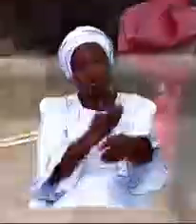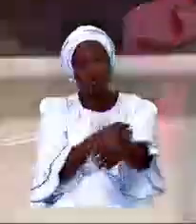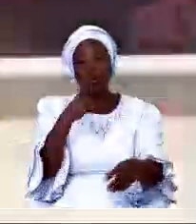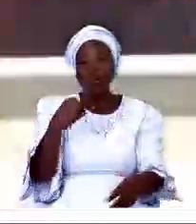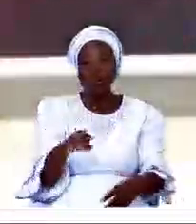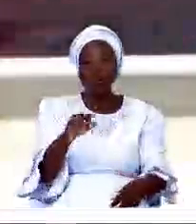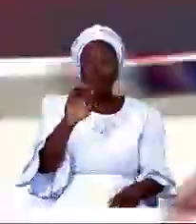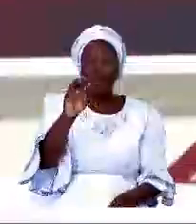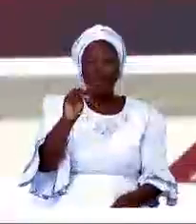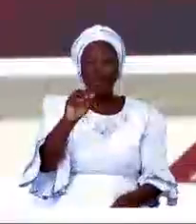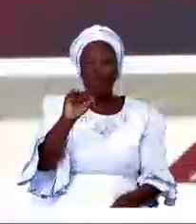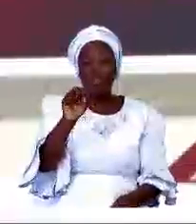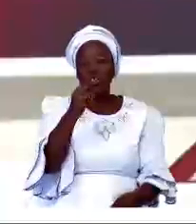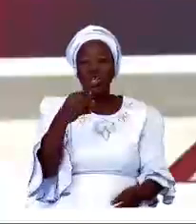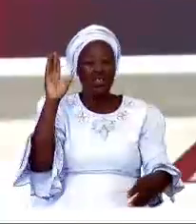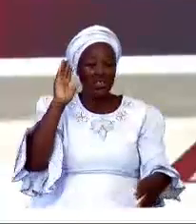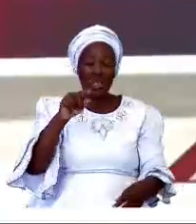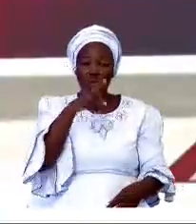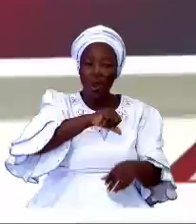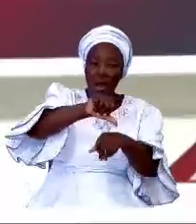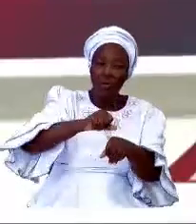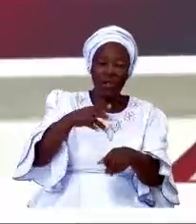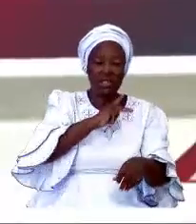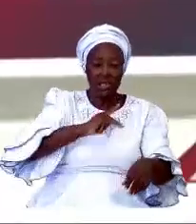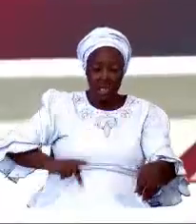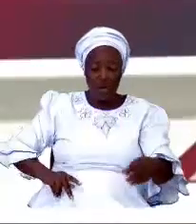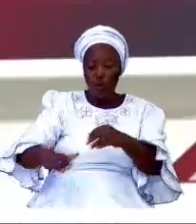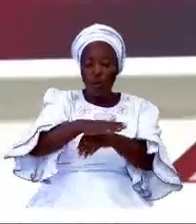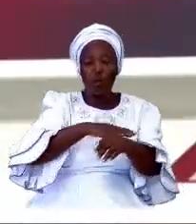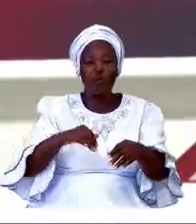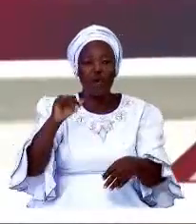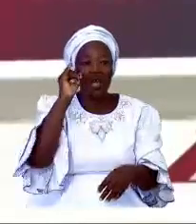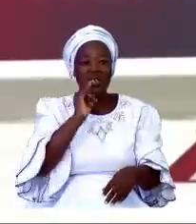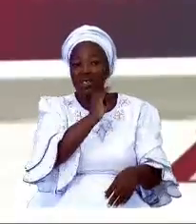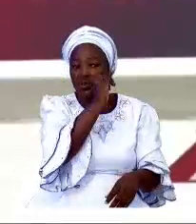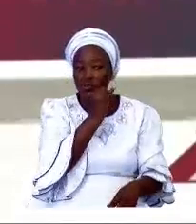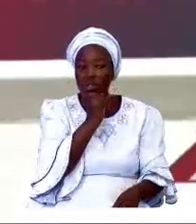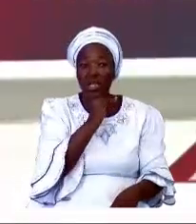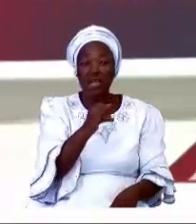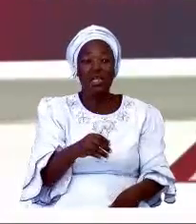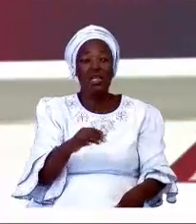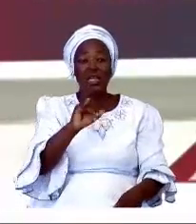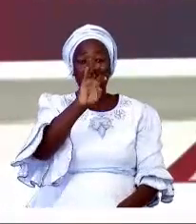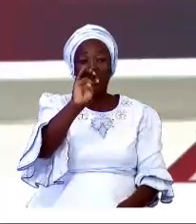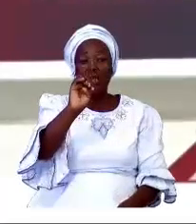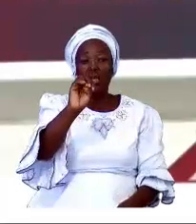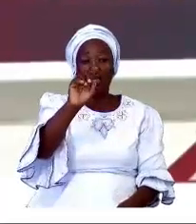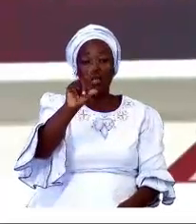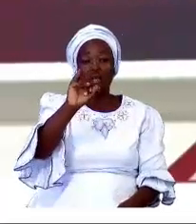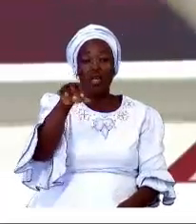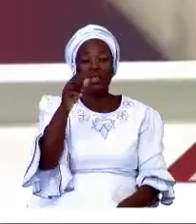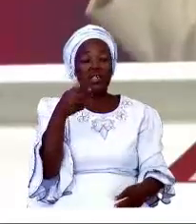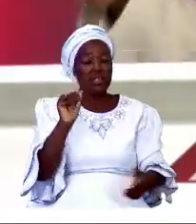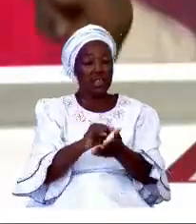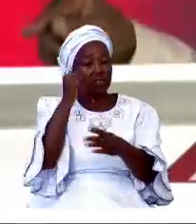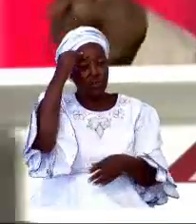the son of Nimshi, shall thou anoint king over Israel? Elijah